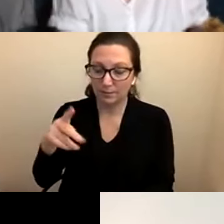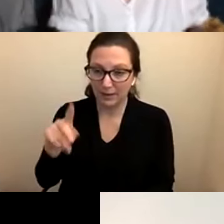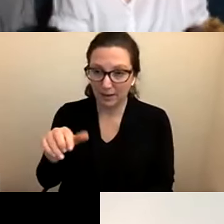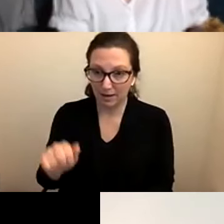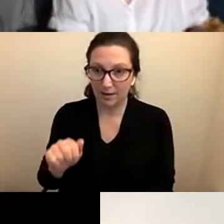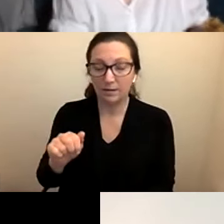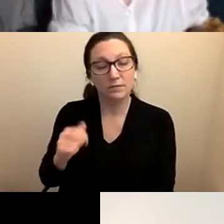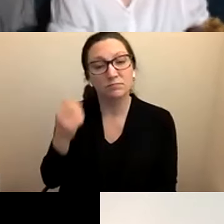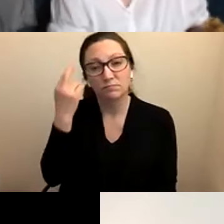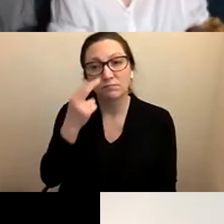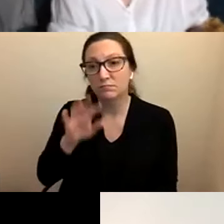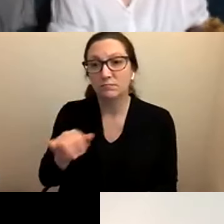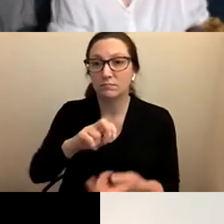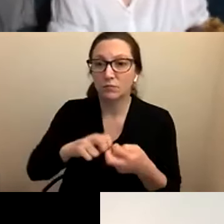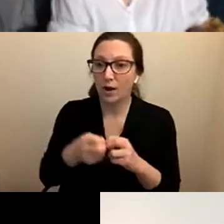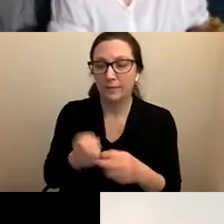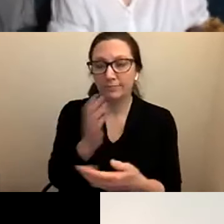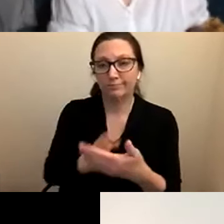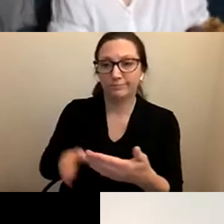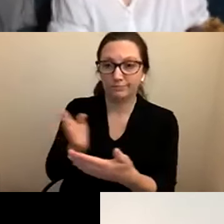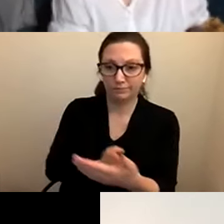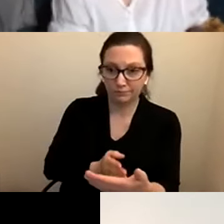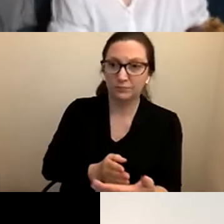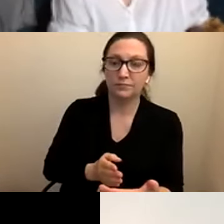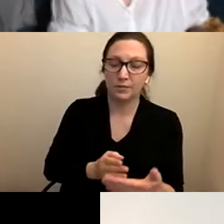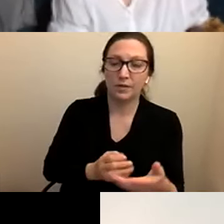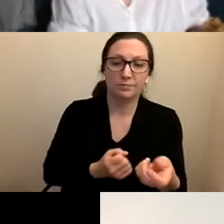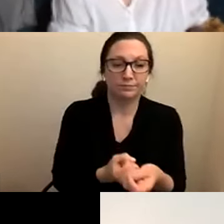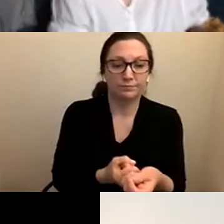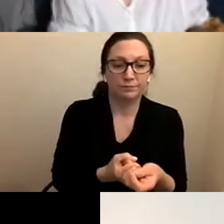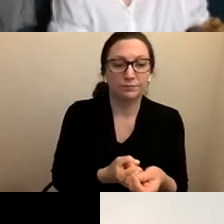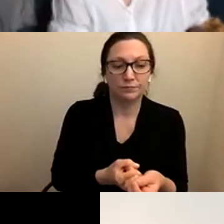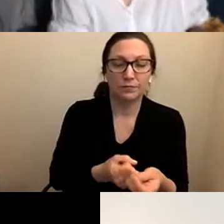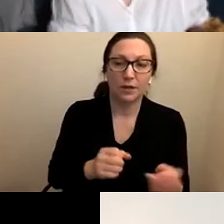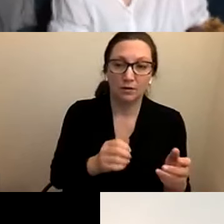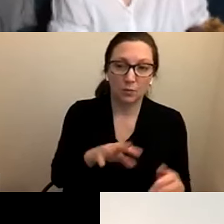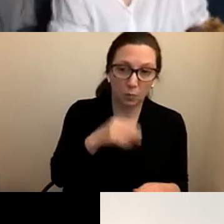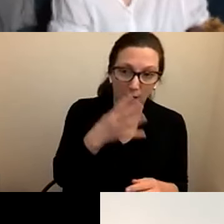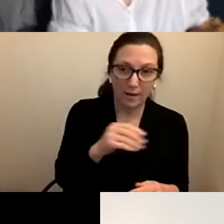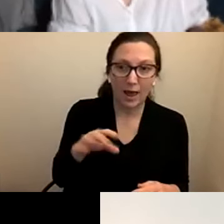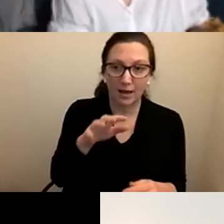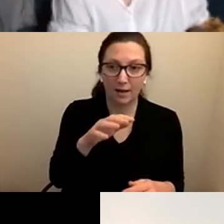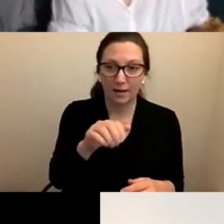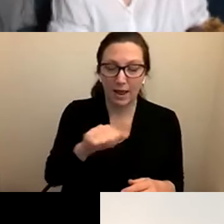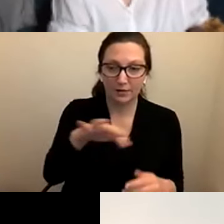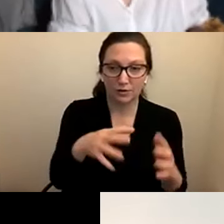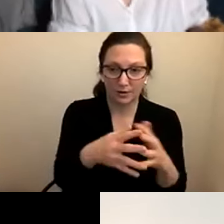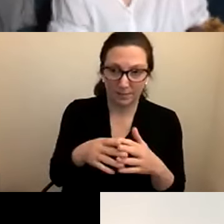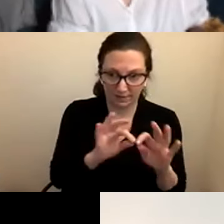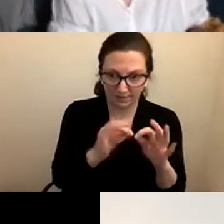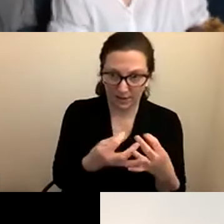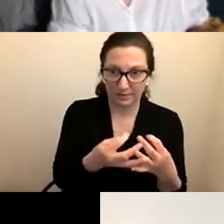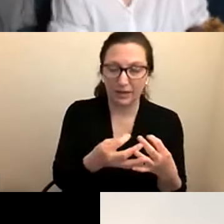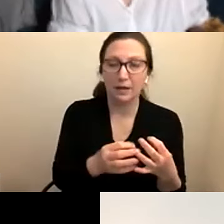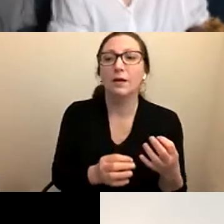new system is racially biased against Caucasian and Asian American families, due to the majority of the students getting in for the past years being